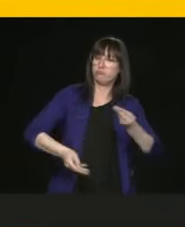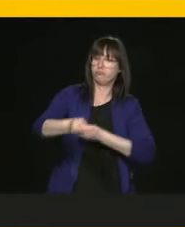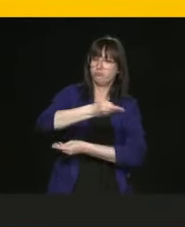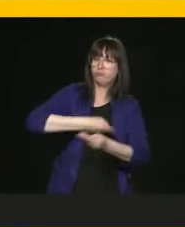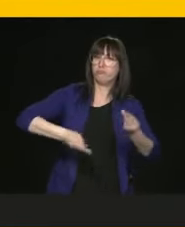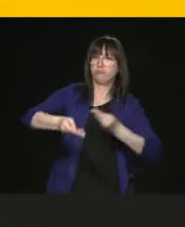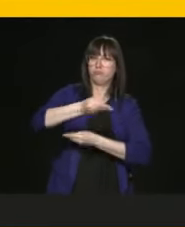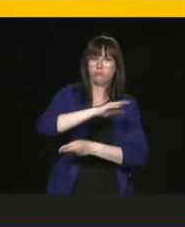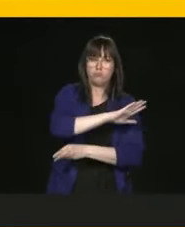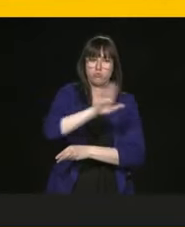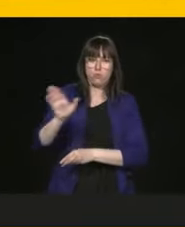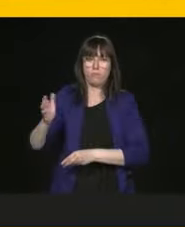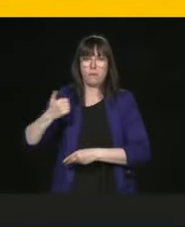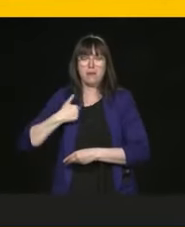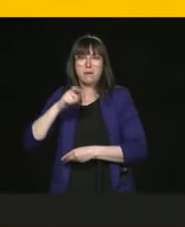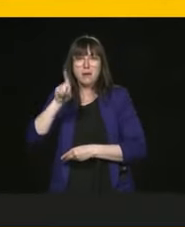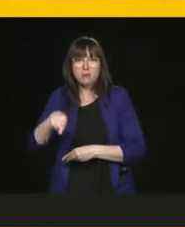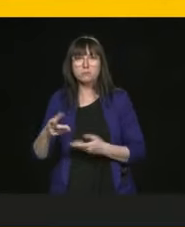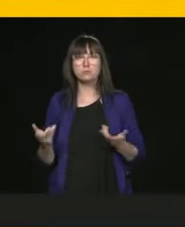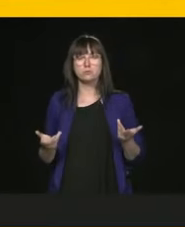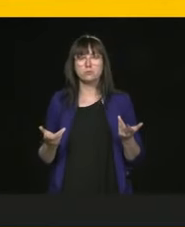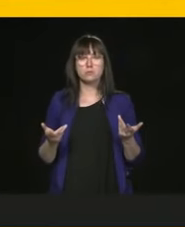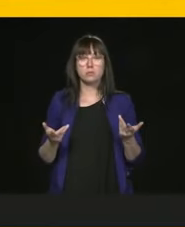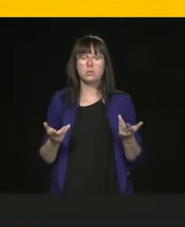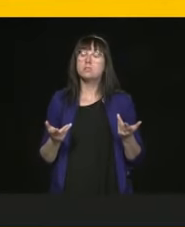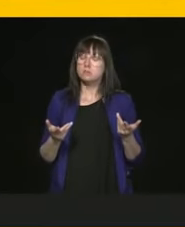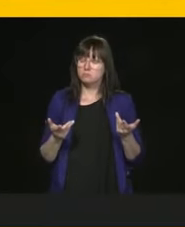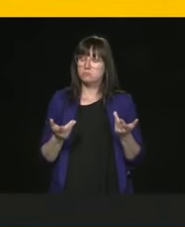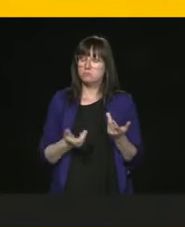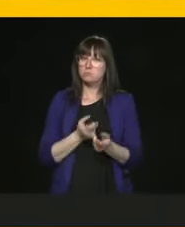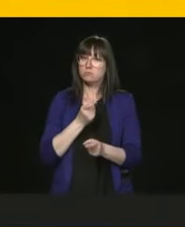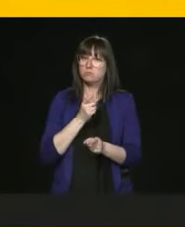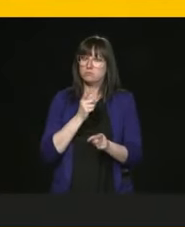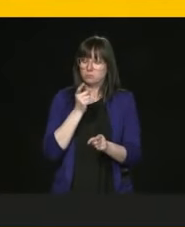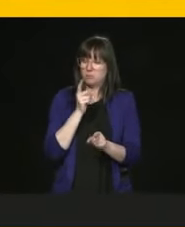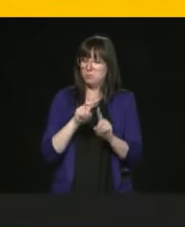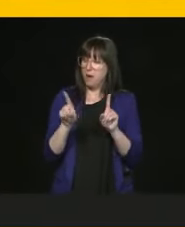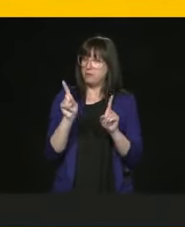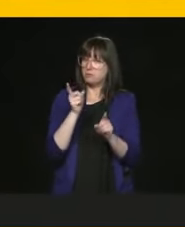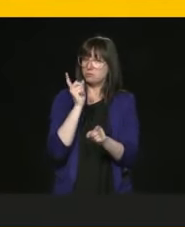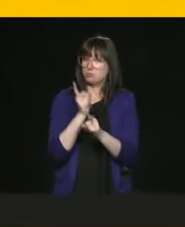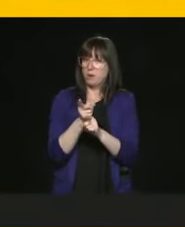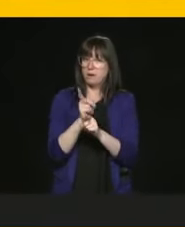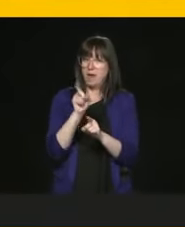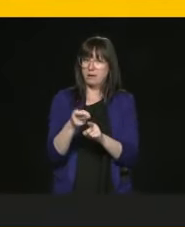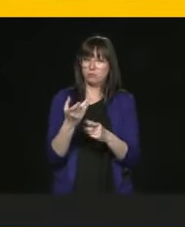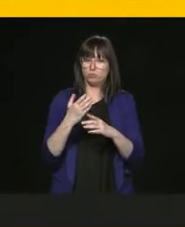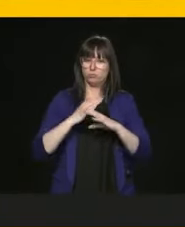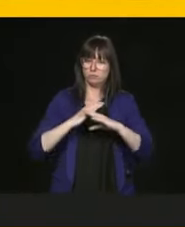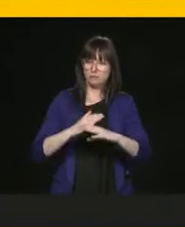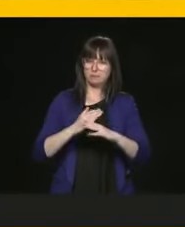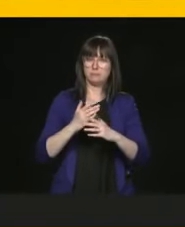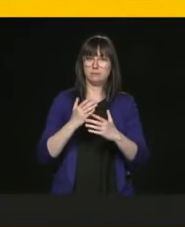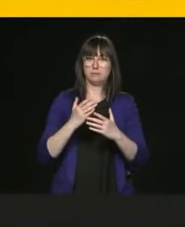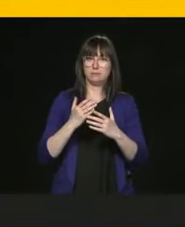food to people, and indeed, we need to ensure that we have as much domestic food